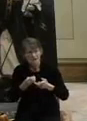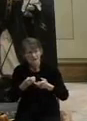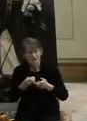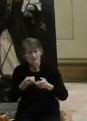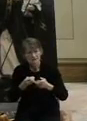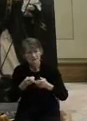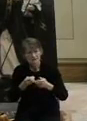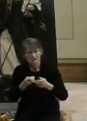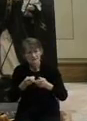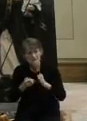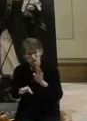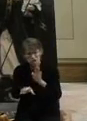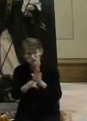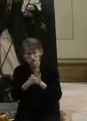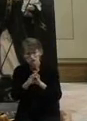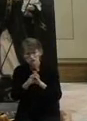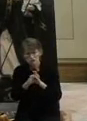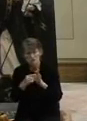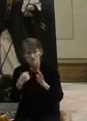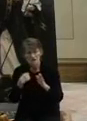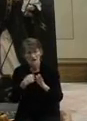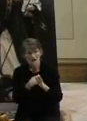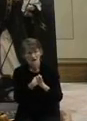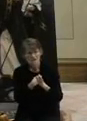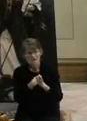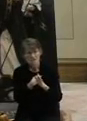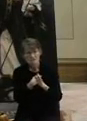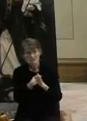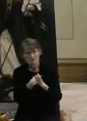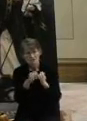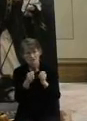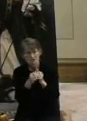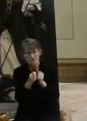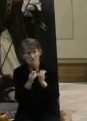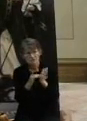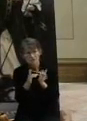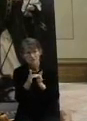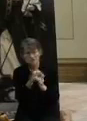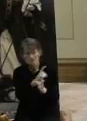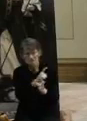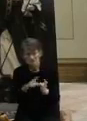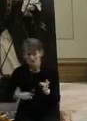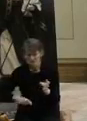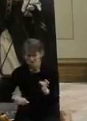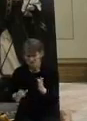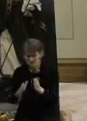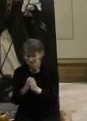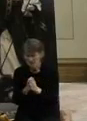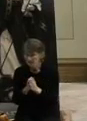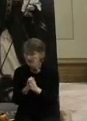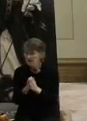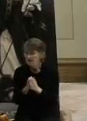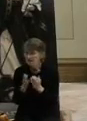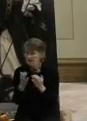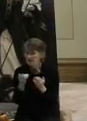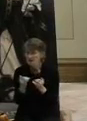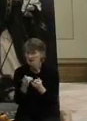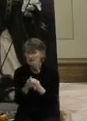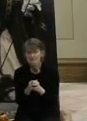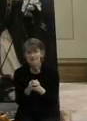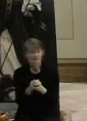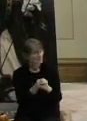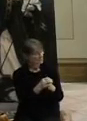flock of those you have chosen, through Christ our Lord. Amen. Be pleased, O God, we